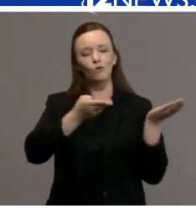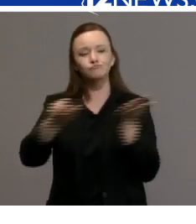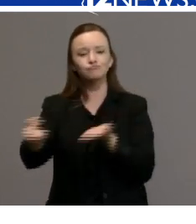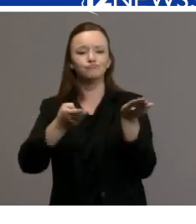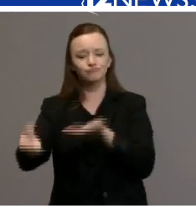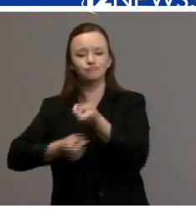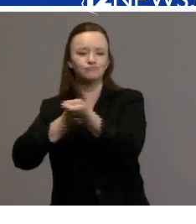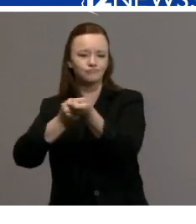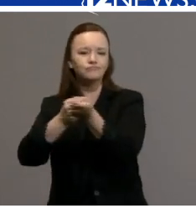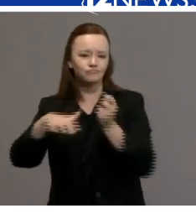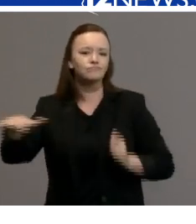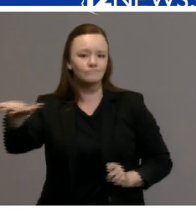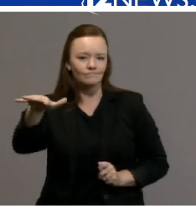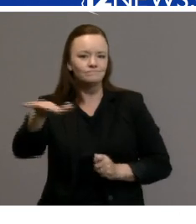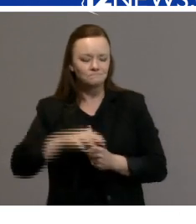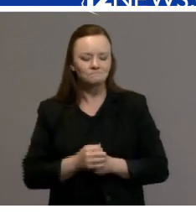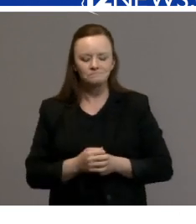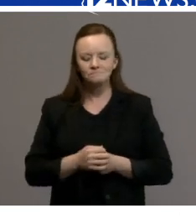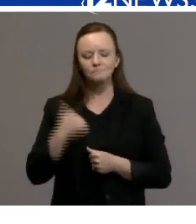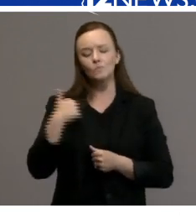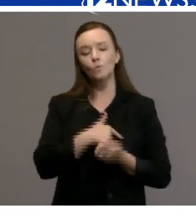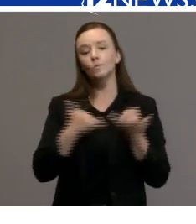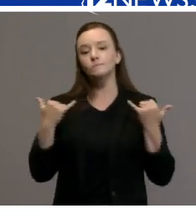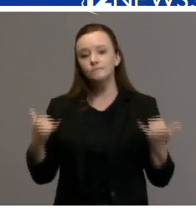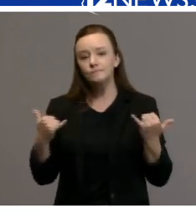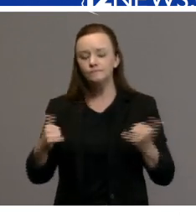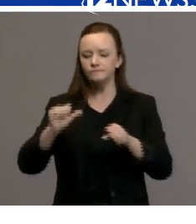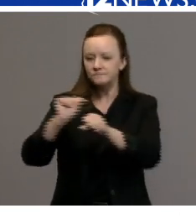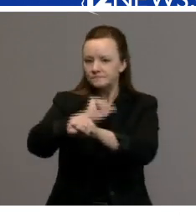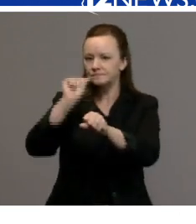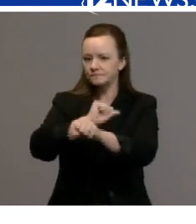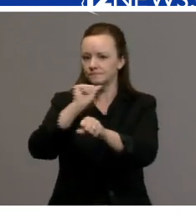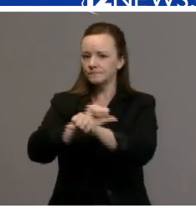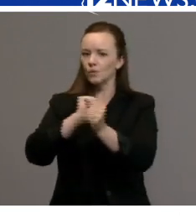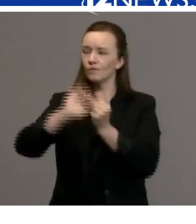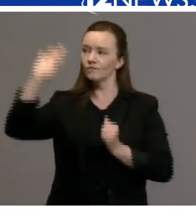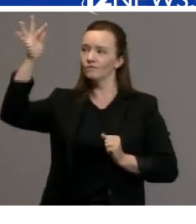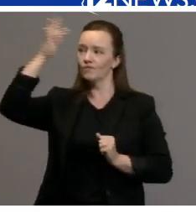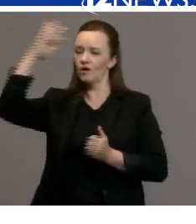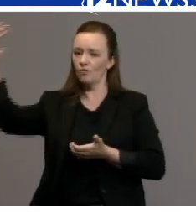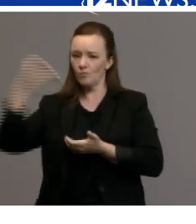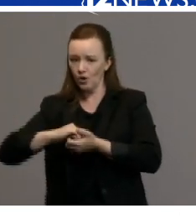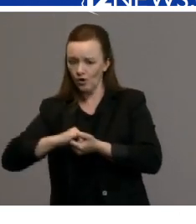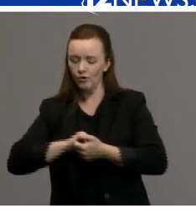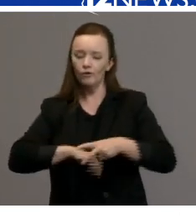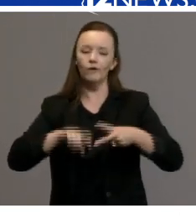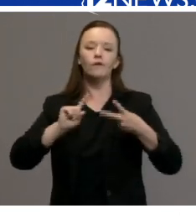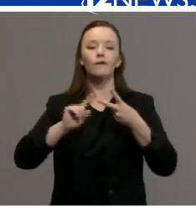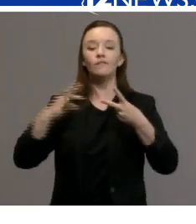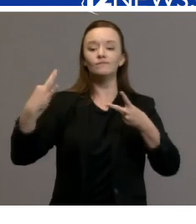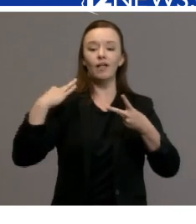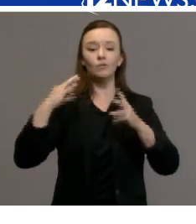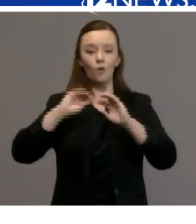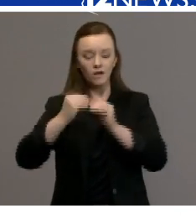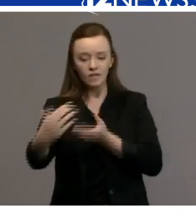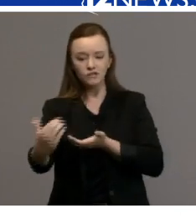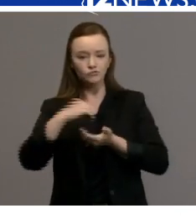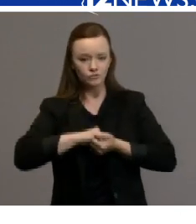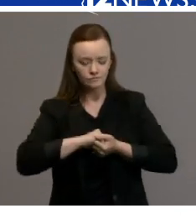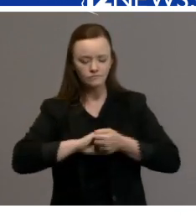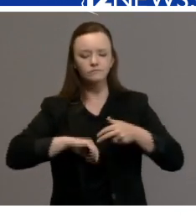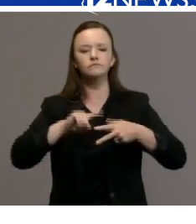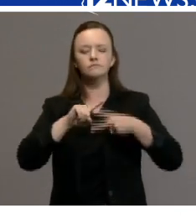are actively working with our federal partners and other volunteer organizations to provide staffing, and we have both of